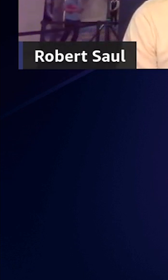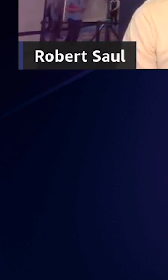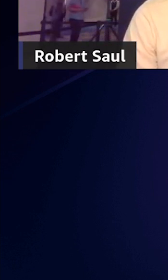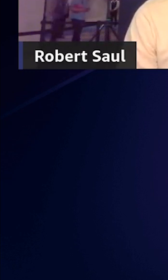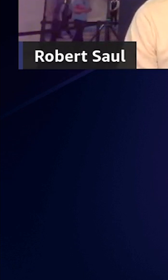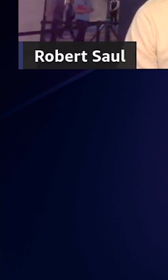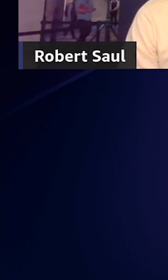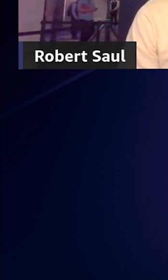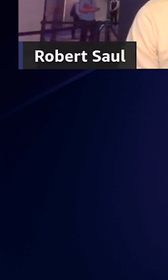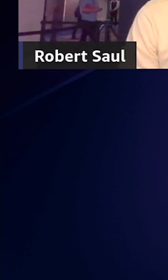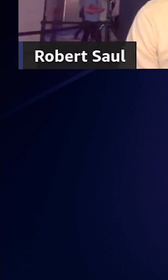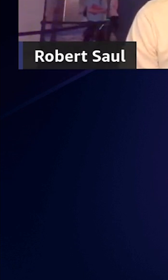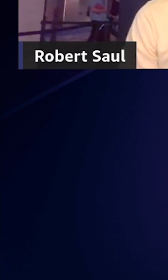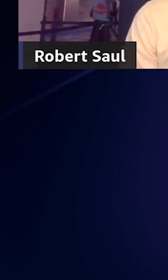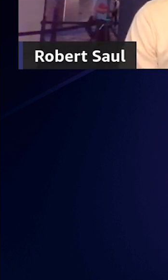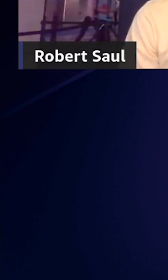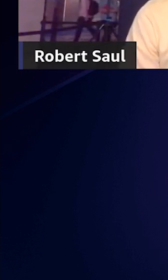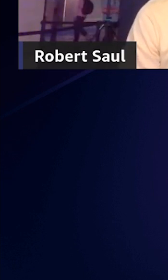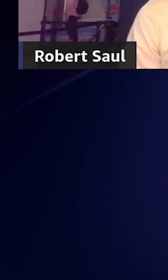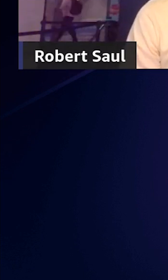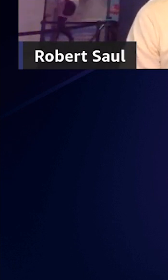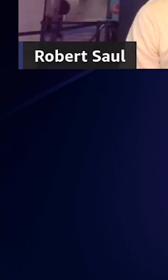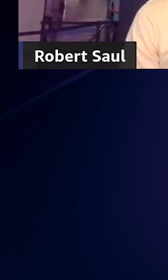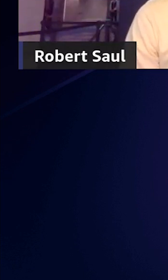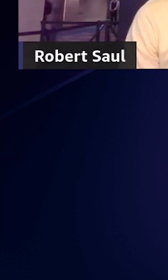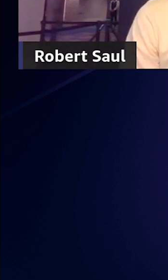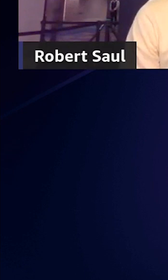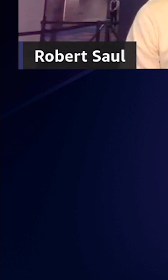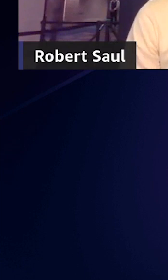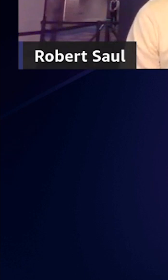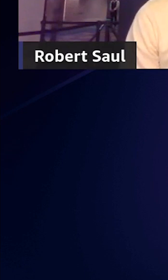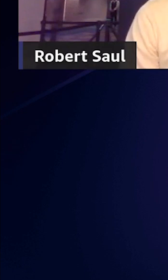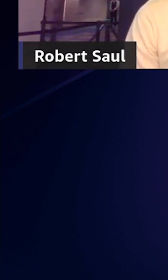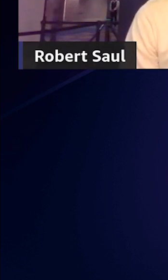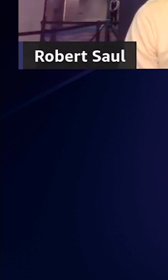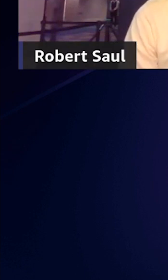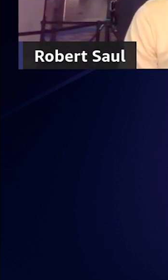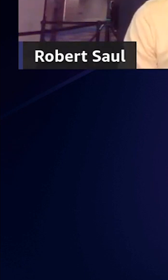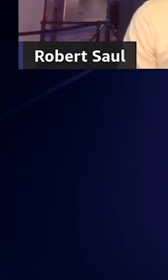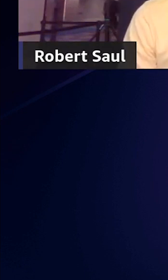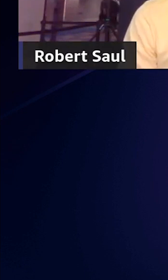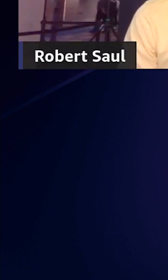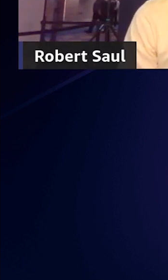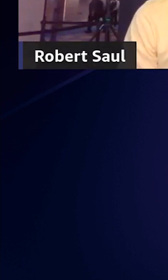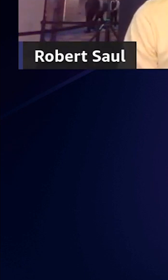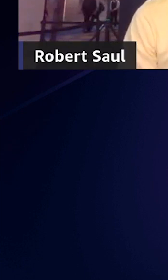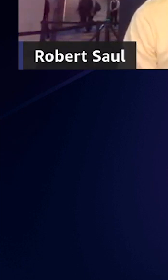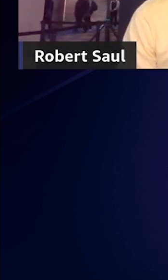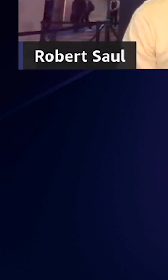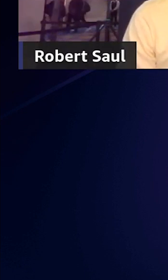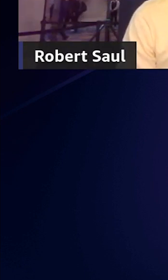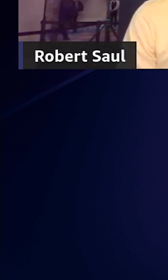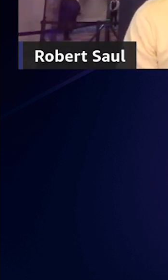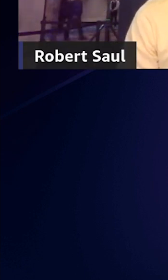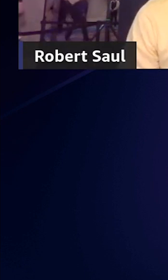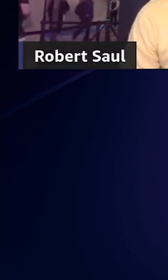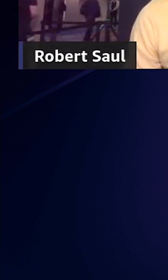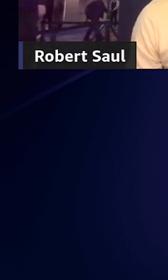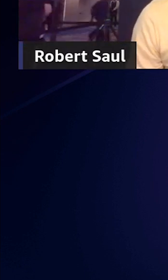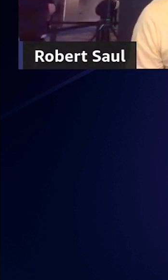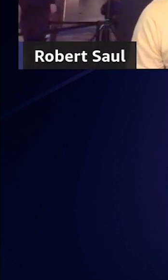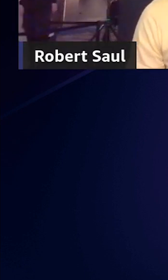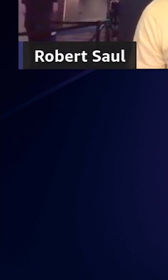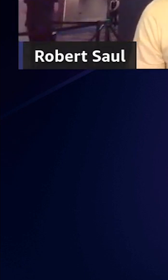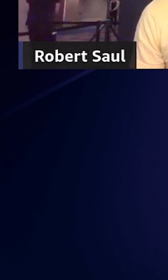heroes. We have very much shared goals in life, and now here we are. We're going to talk a little bit